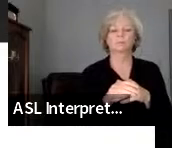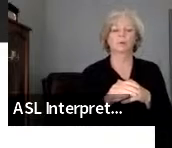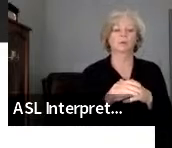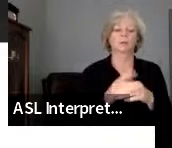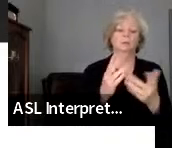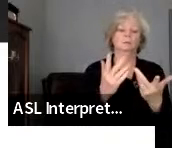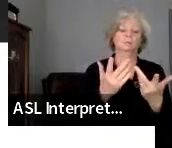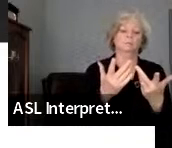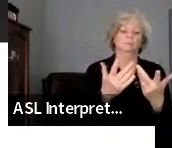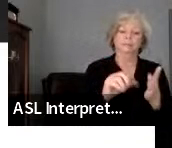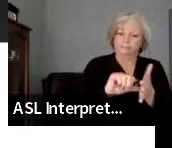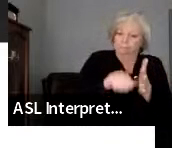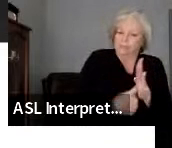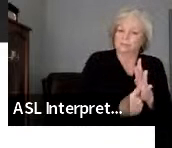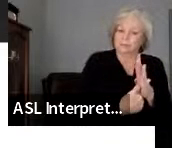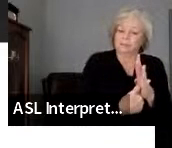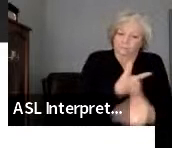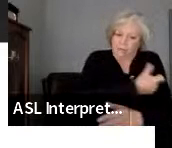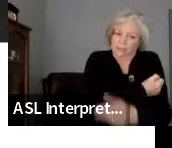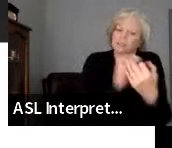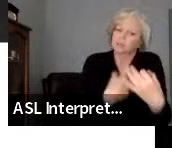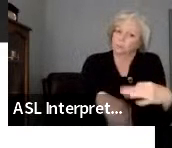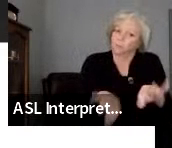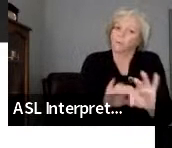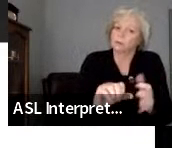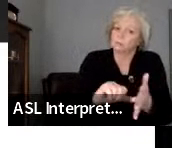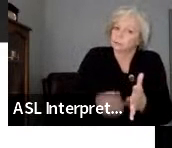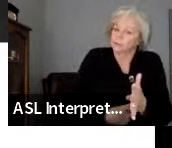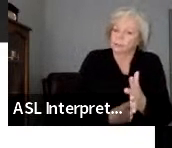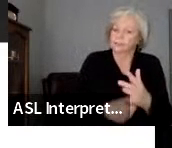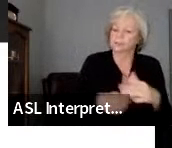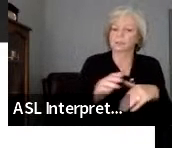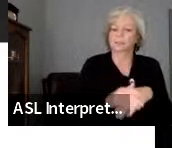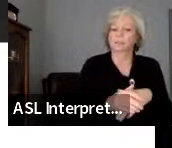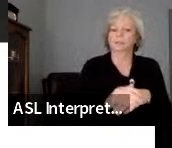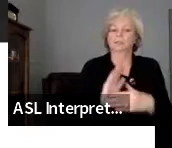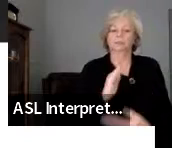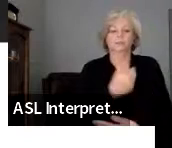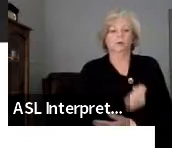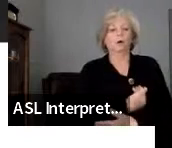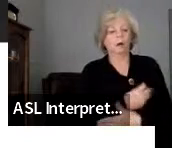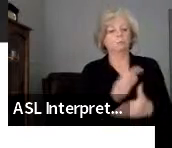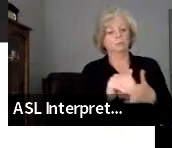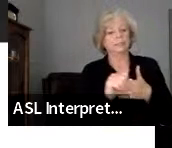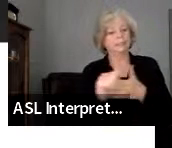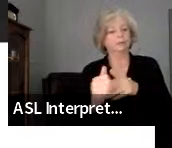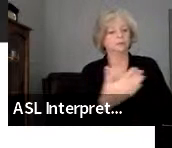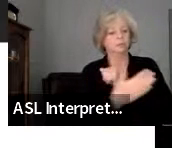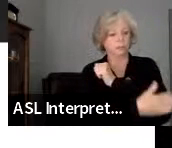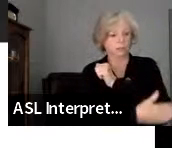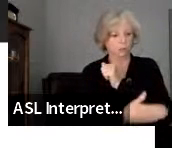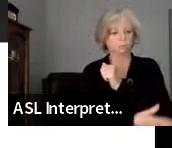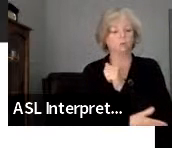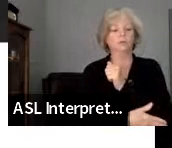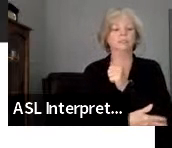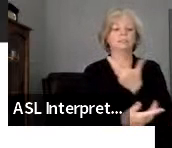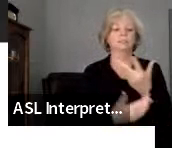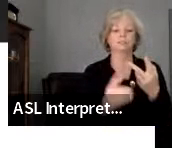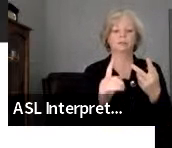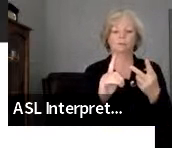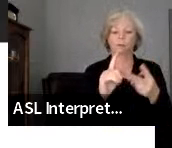of vaccinations. So working with our community navigators, as well as with all of you, to share that message. And